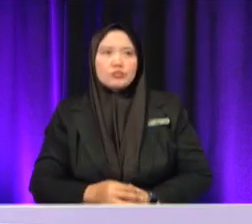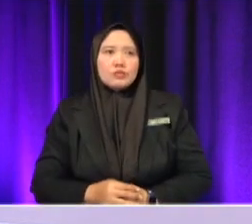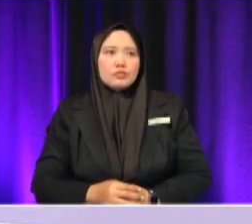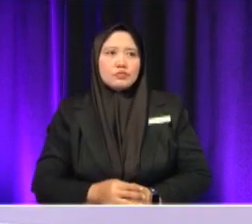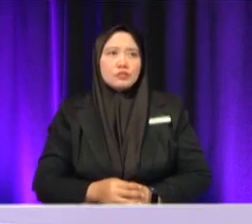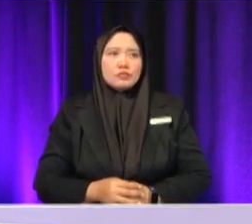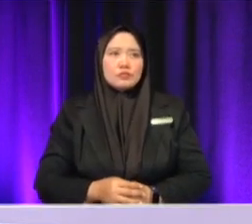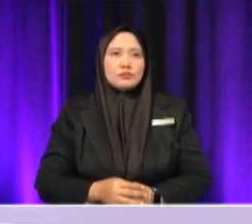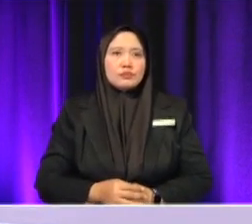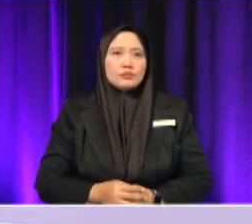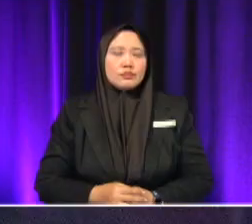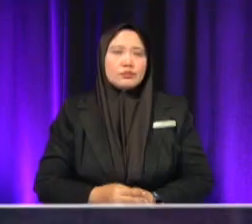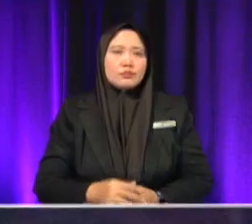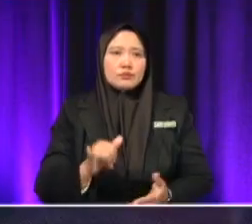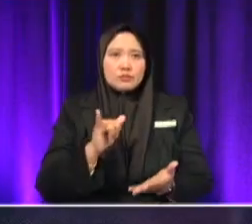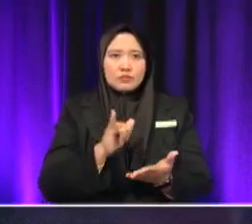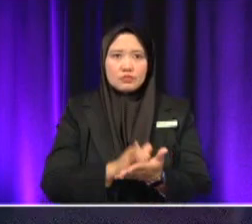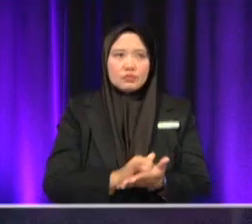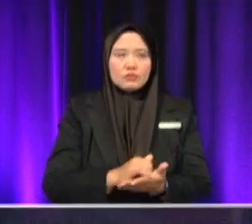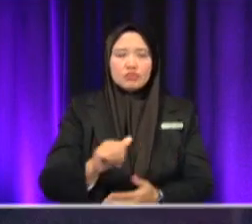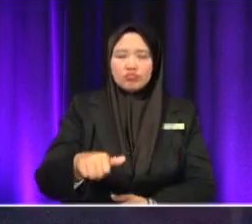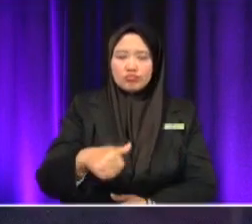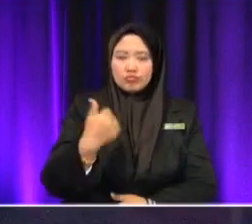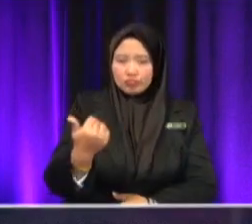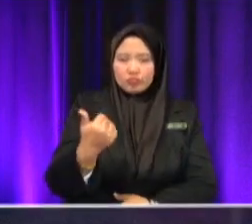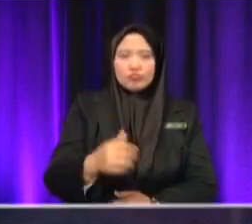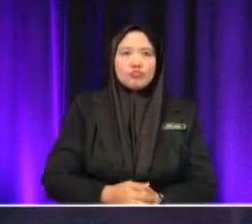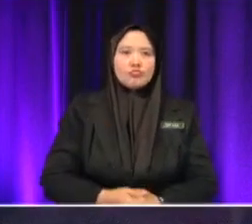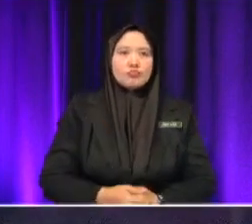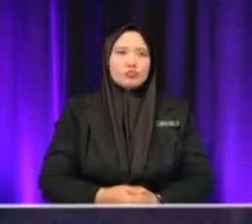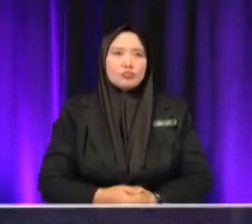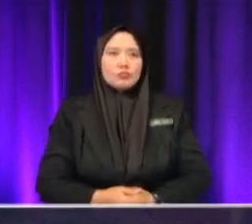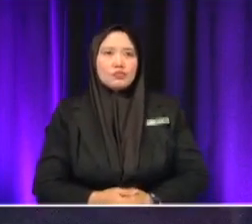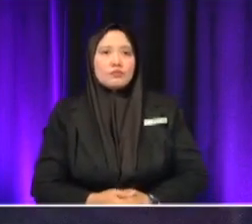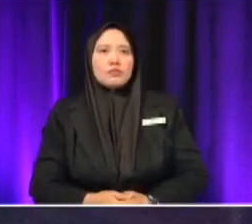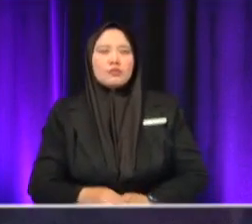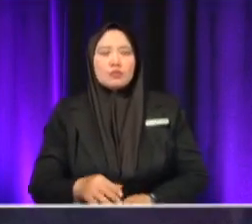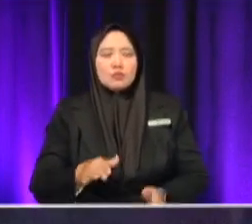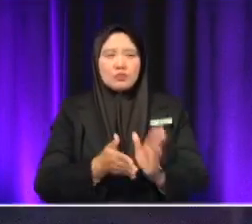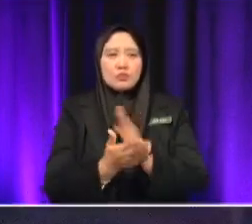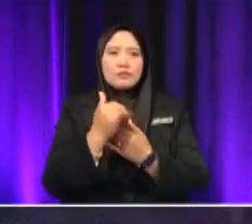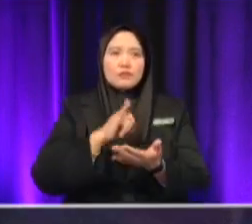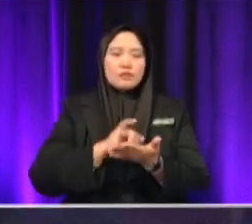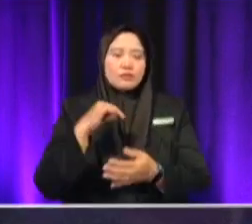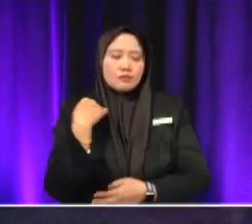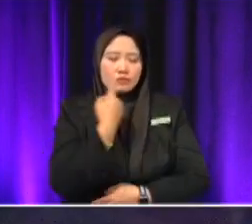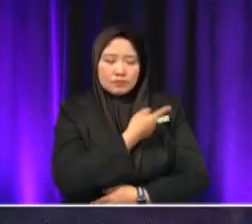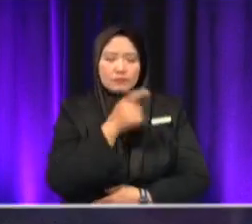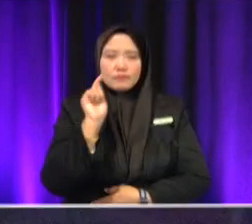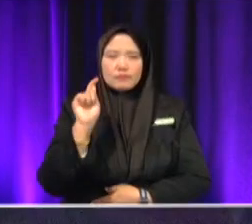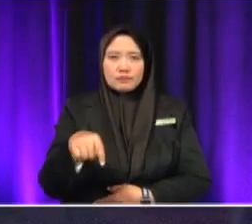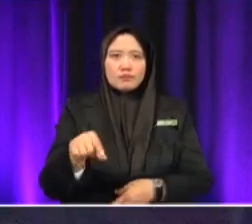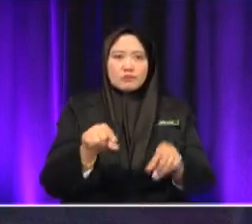economic development. Yeah, that's a good point indeed, Shafika. So yeah, that's why it's very important for you to underline the keywords.